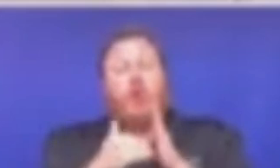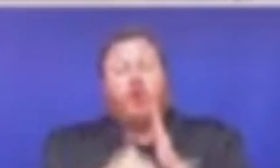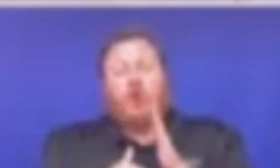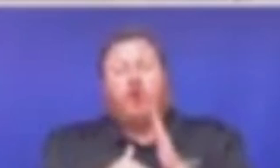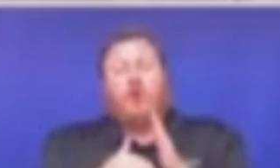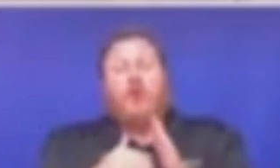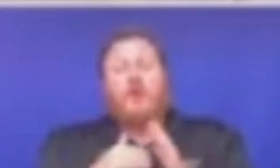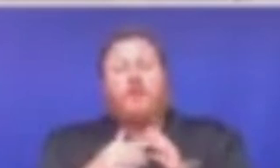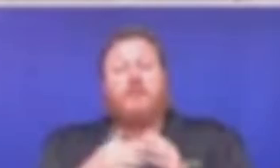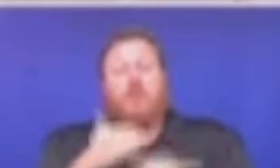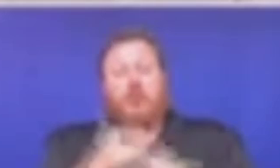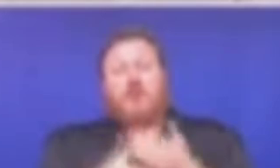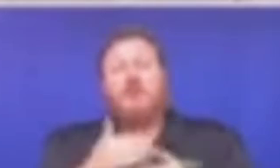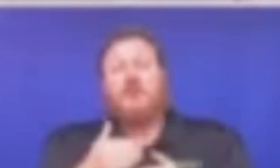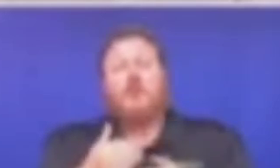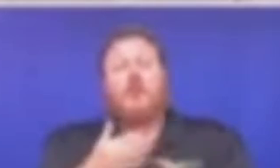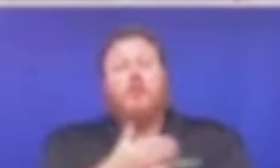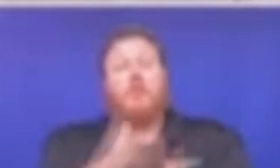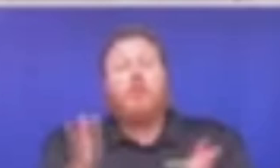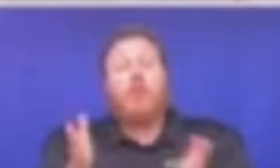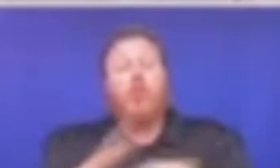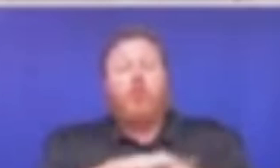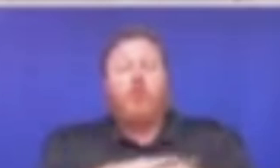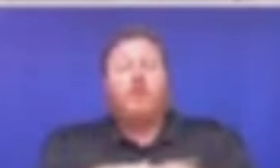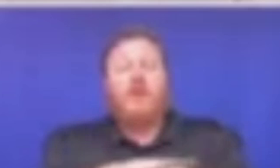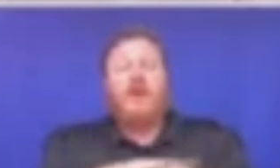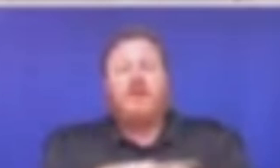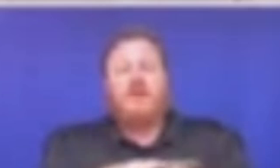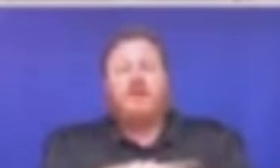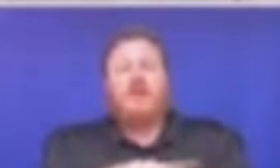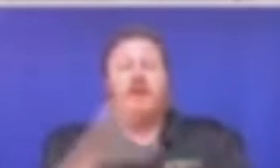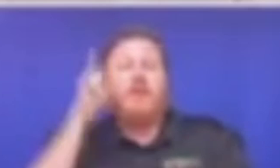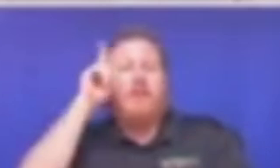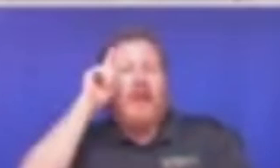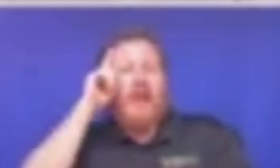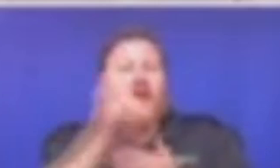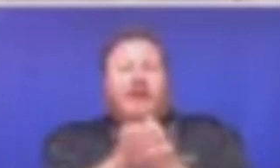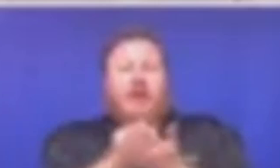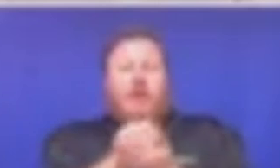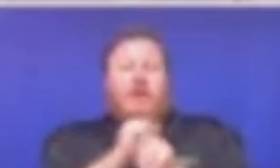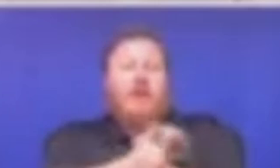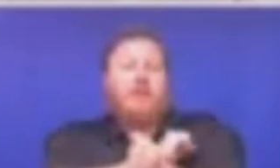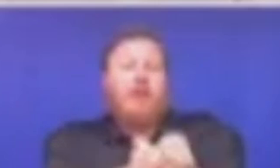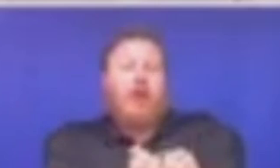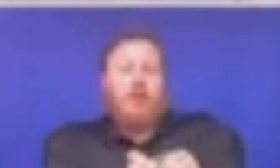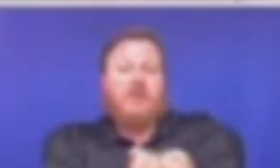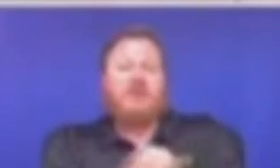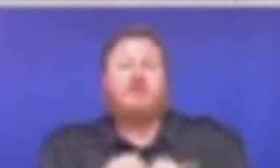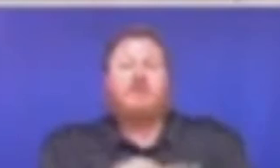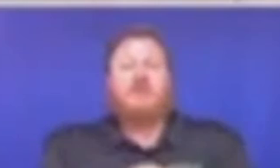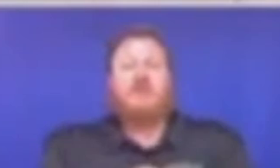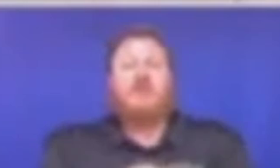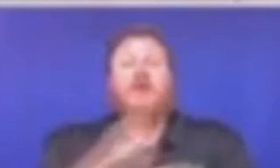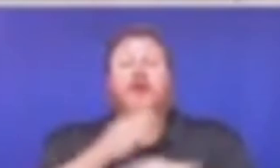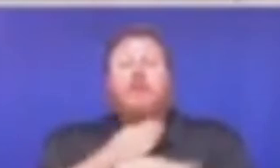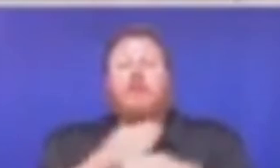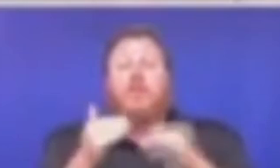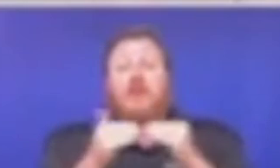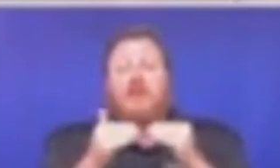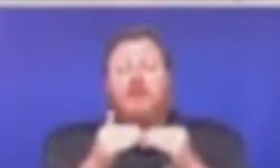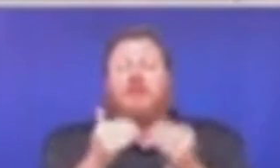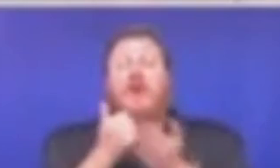Black economic empowerment, employment equity, and support to small and medium-sized